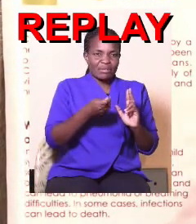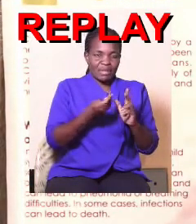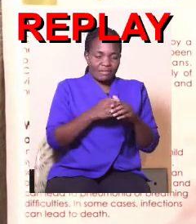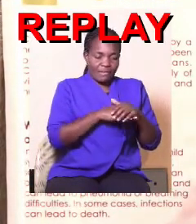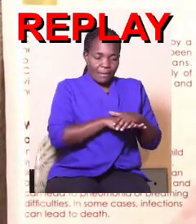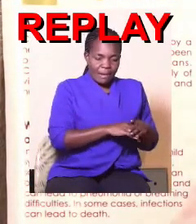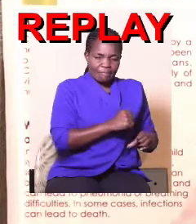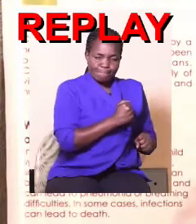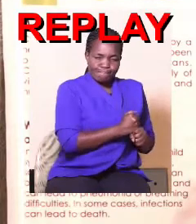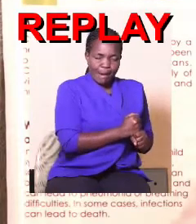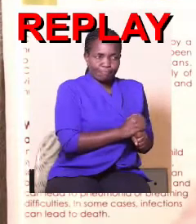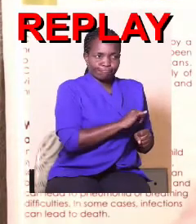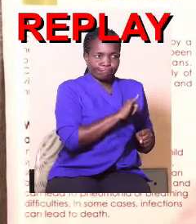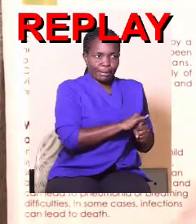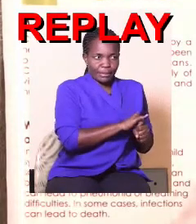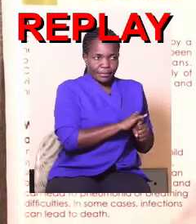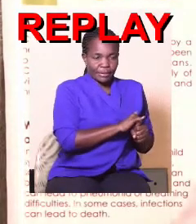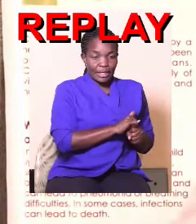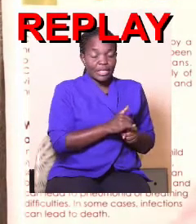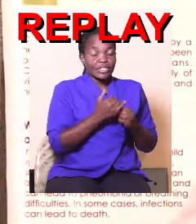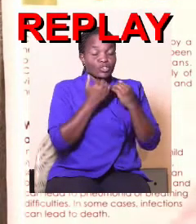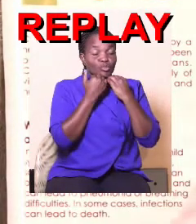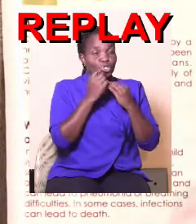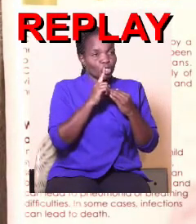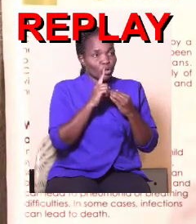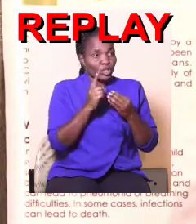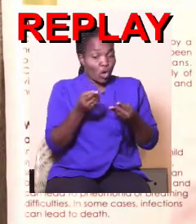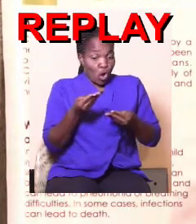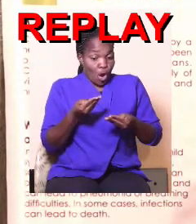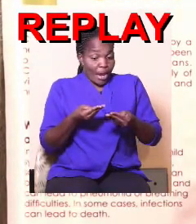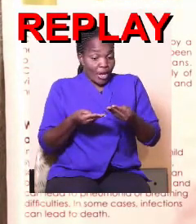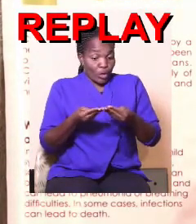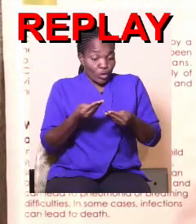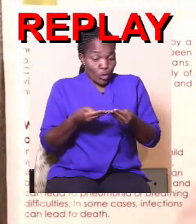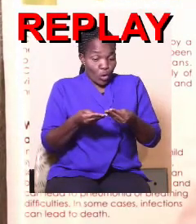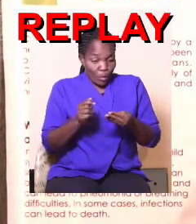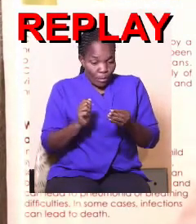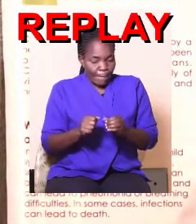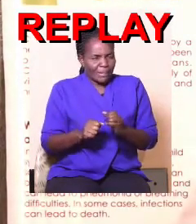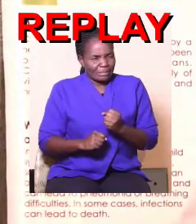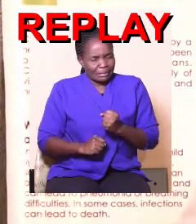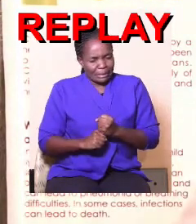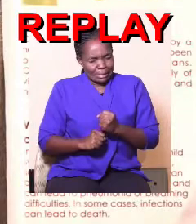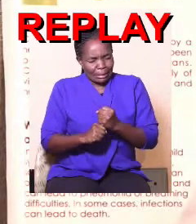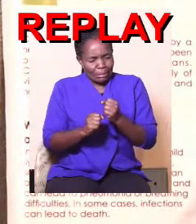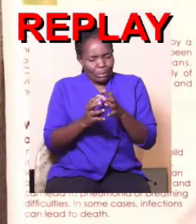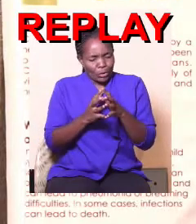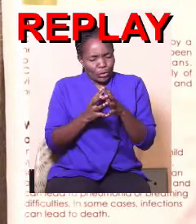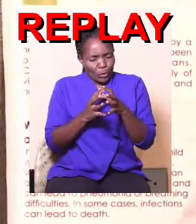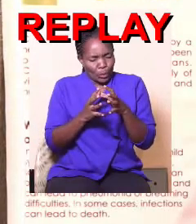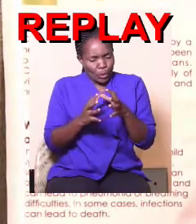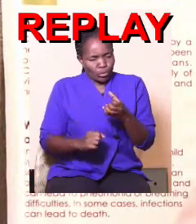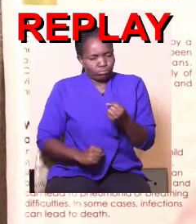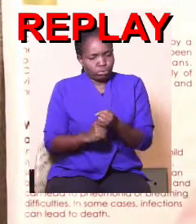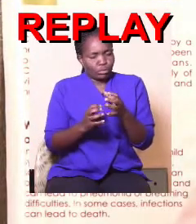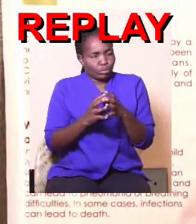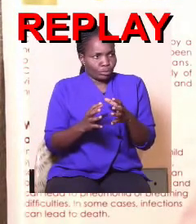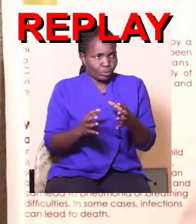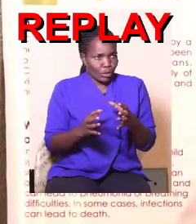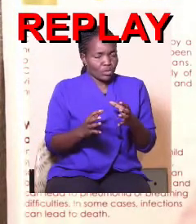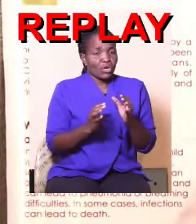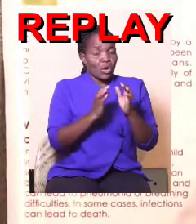important that we manage the economy prudently. If we manage the economy prudently, there won't be any reasons to